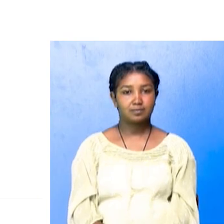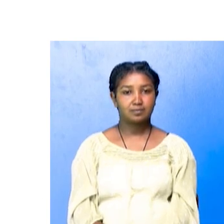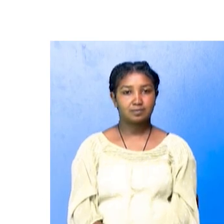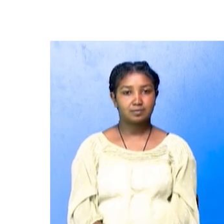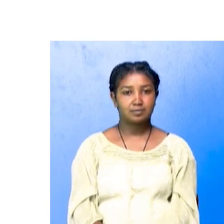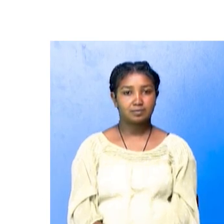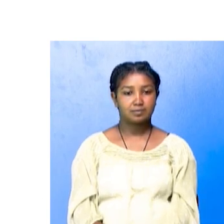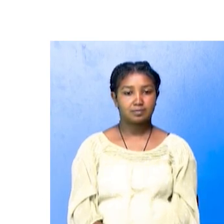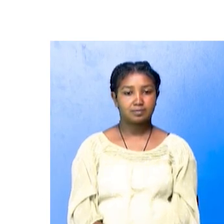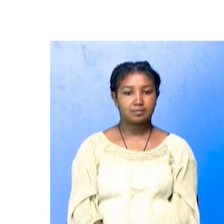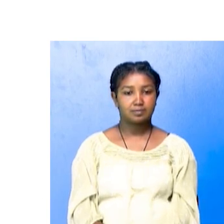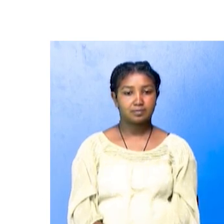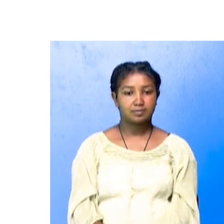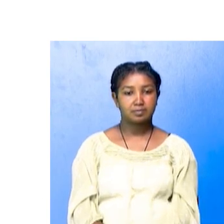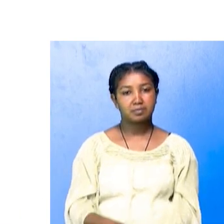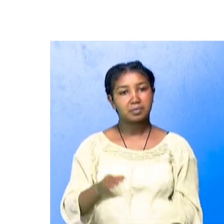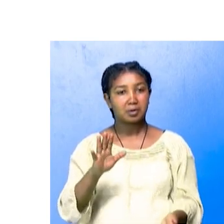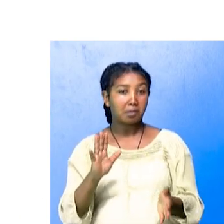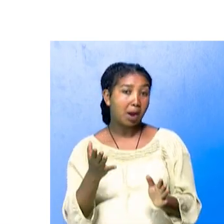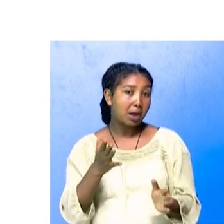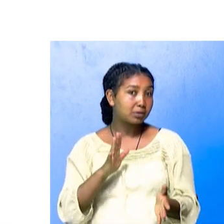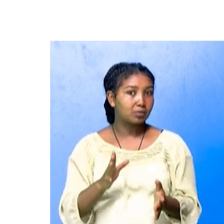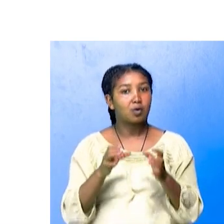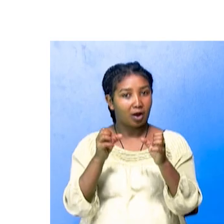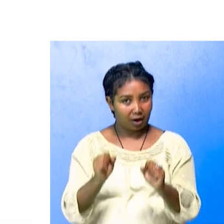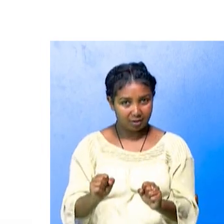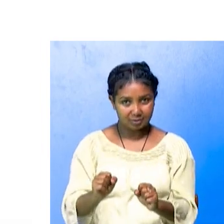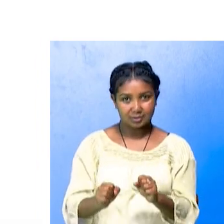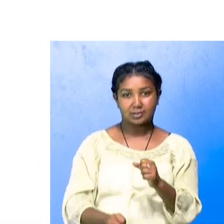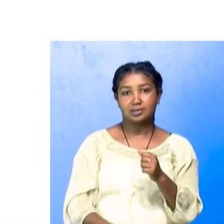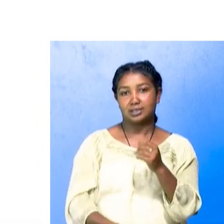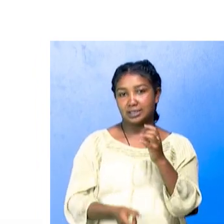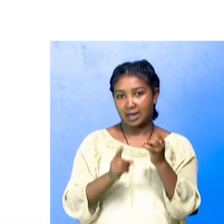Might, and here is also can. The last question